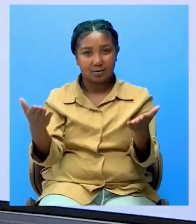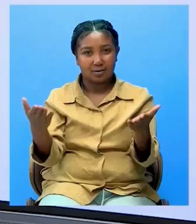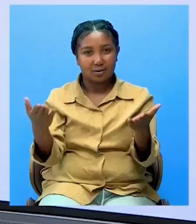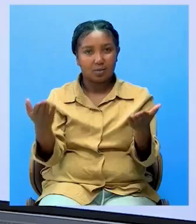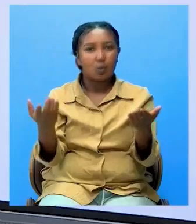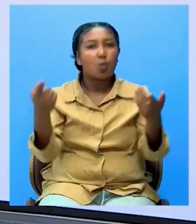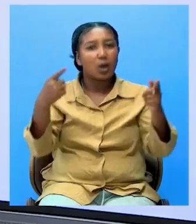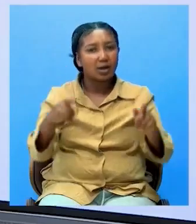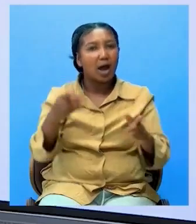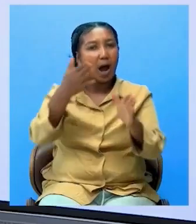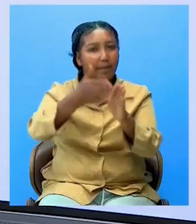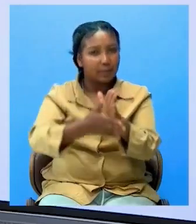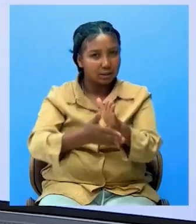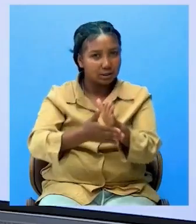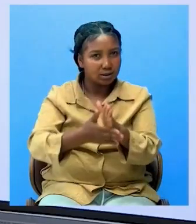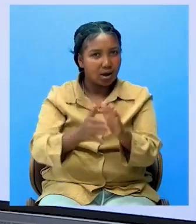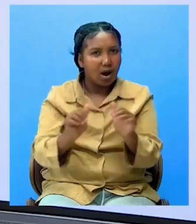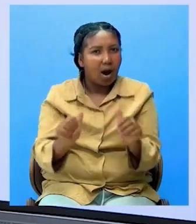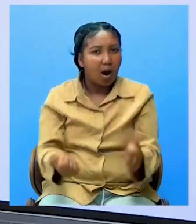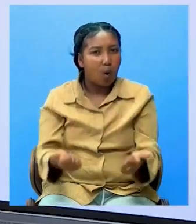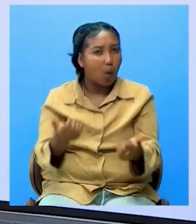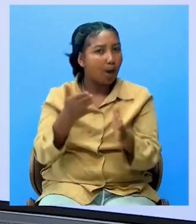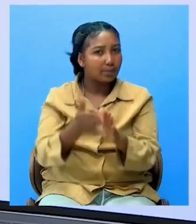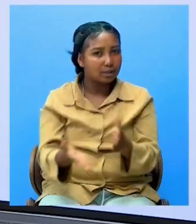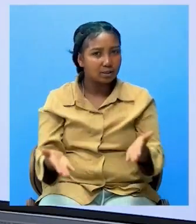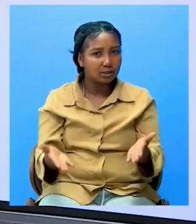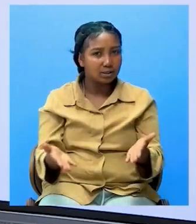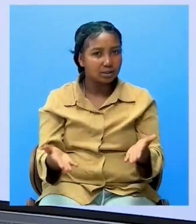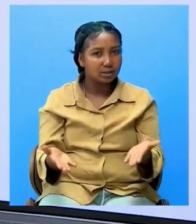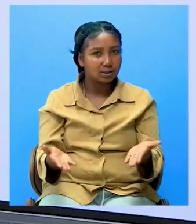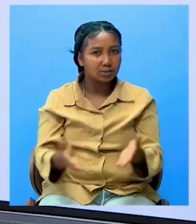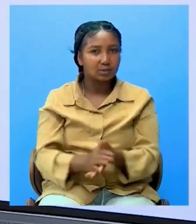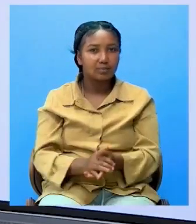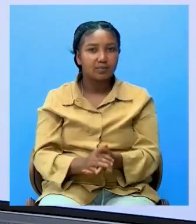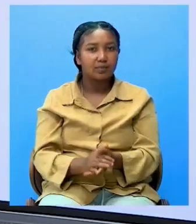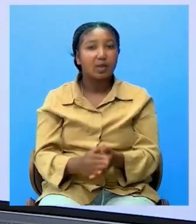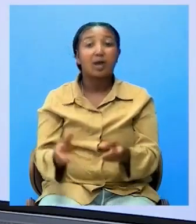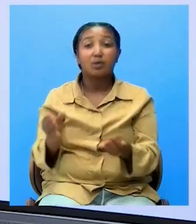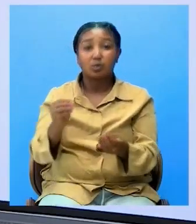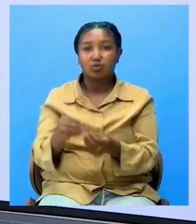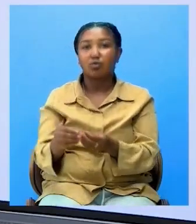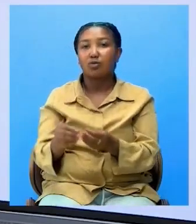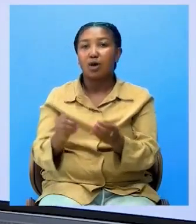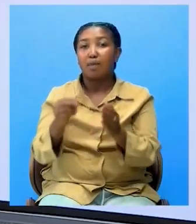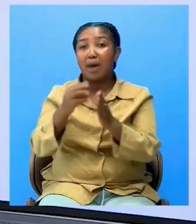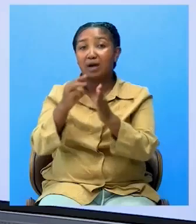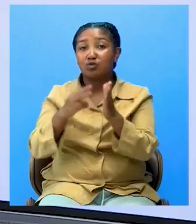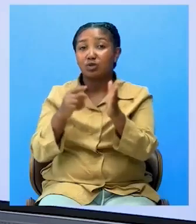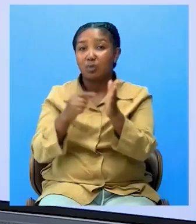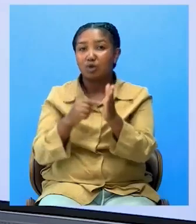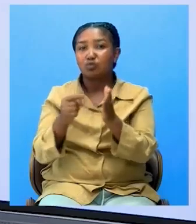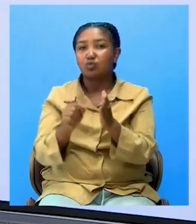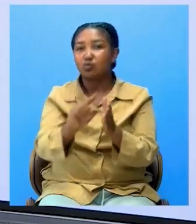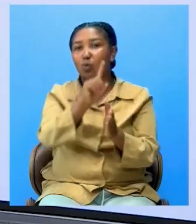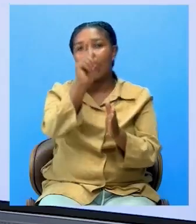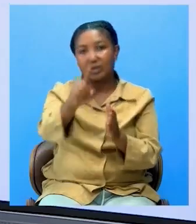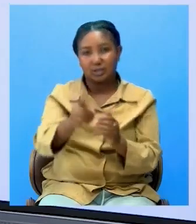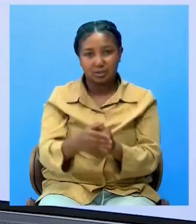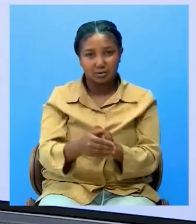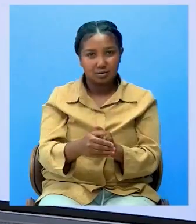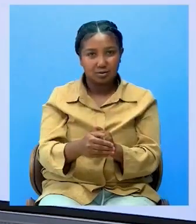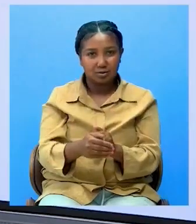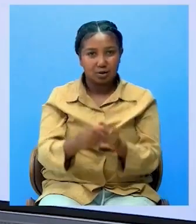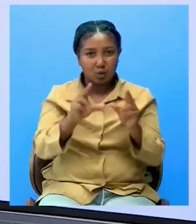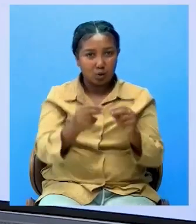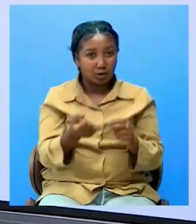it happens, how it happens, okay? And also we can use punctuation markers just to ask person if something which